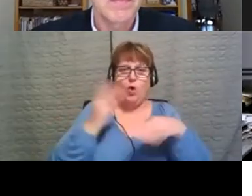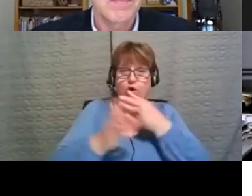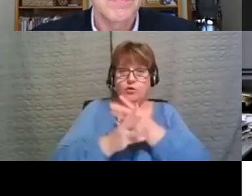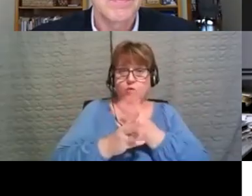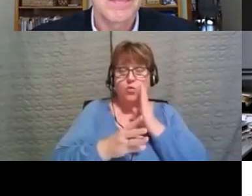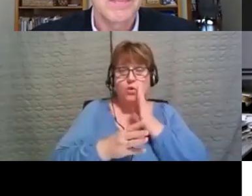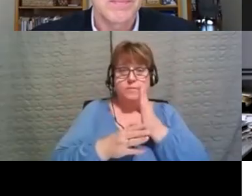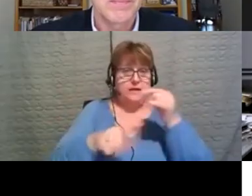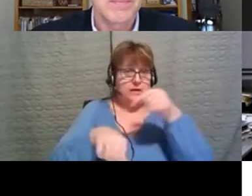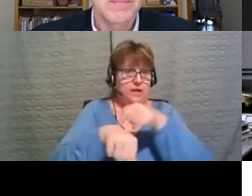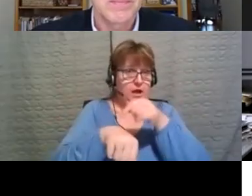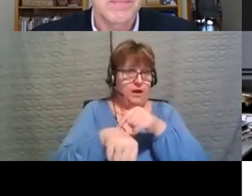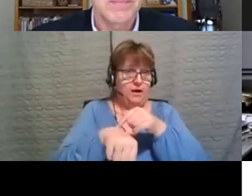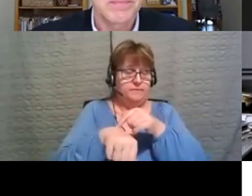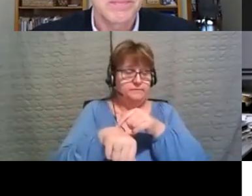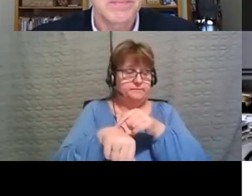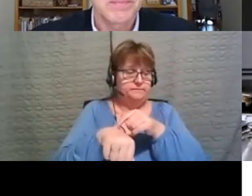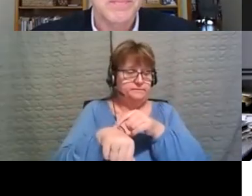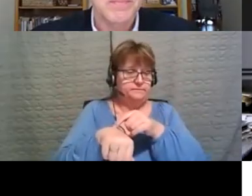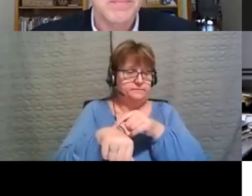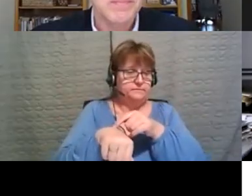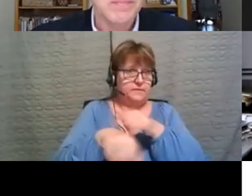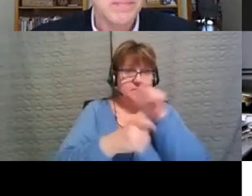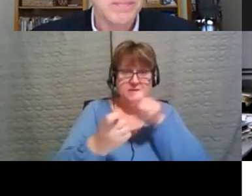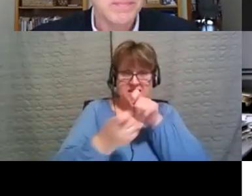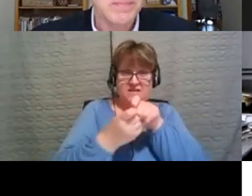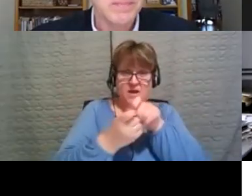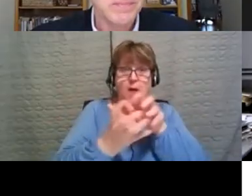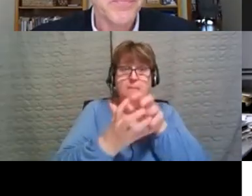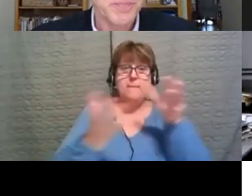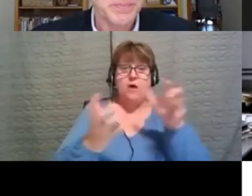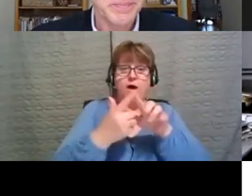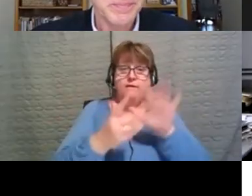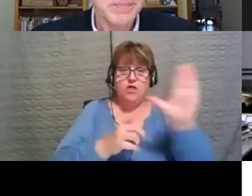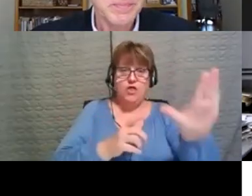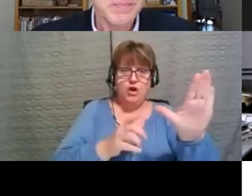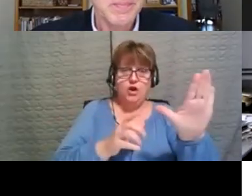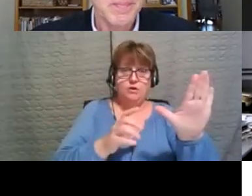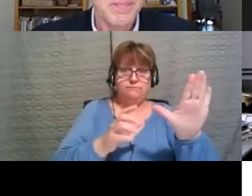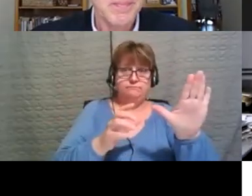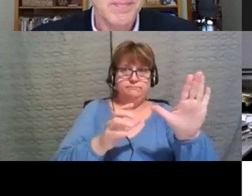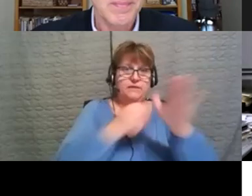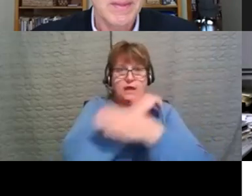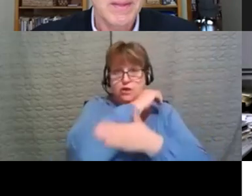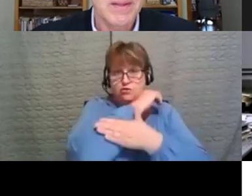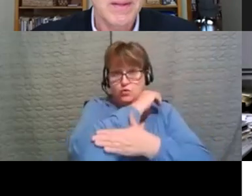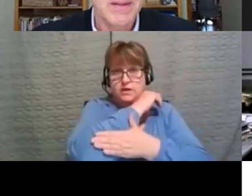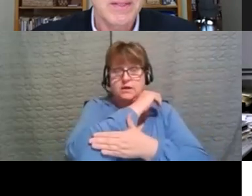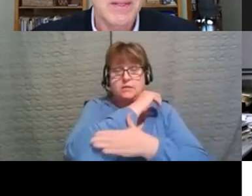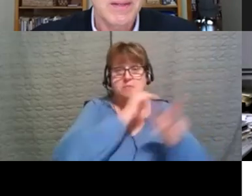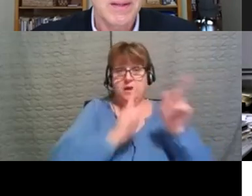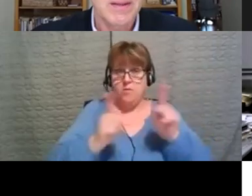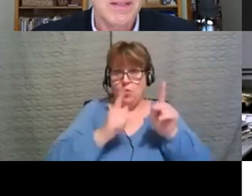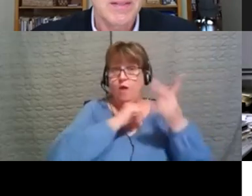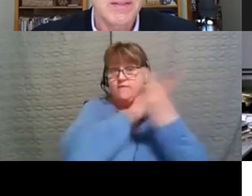in which a certain percentage of their population is vaccinated, and the number